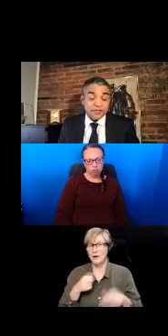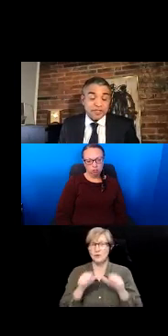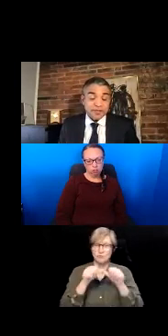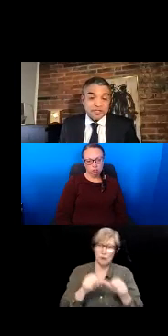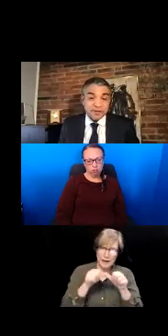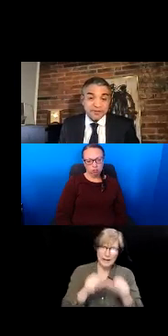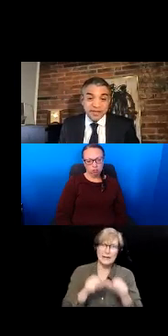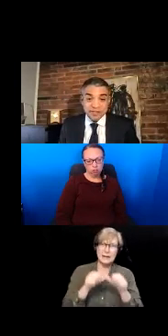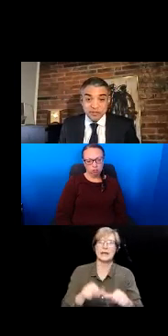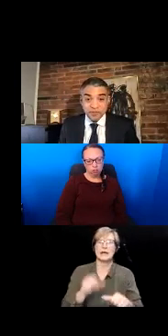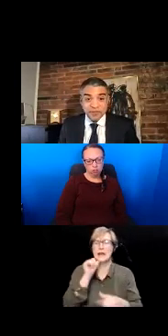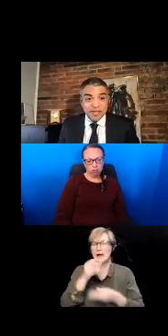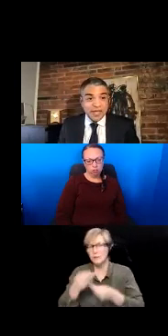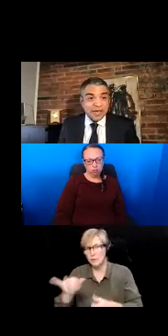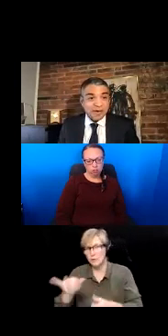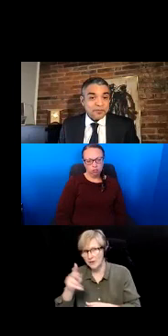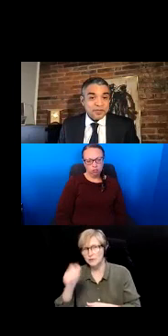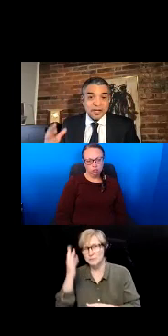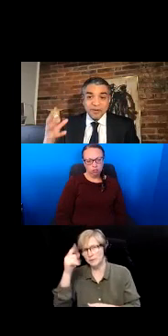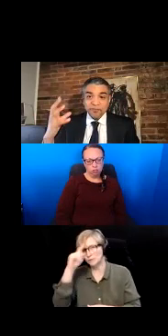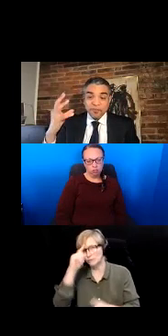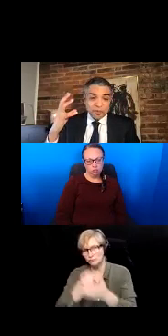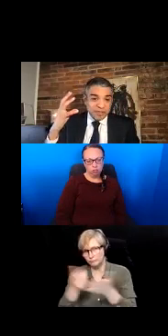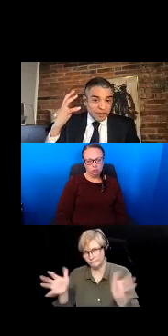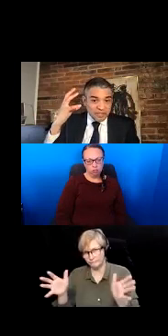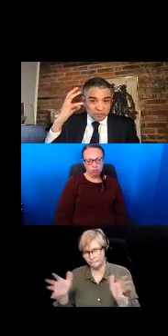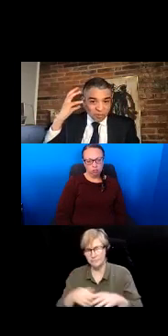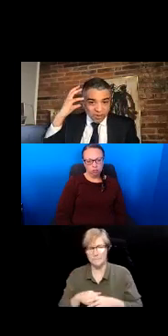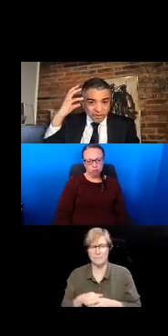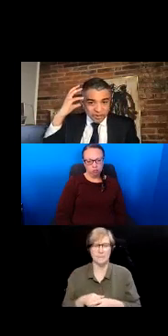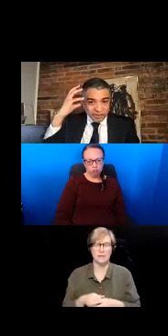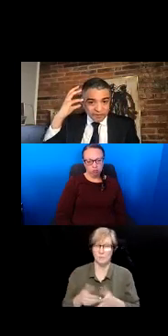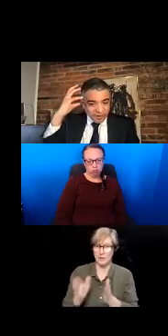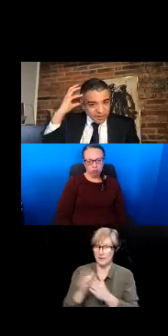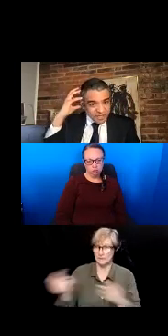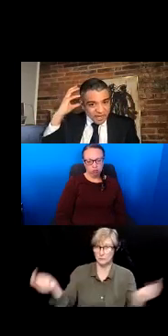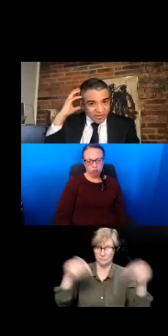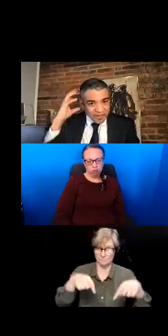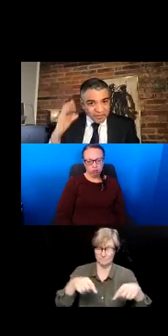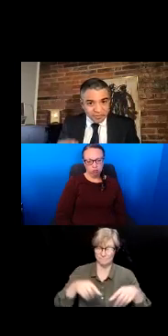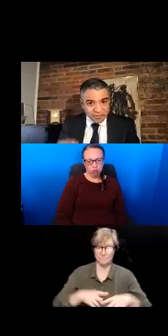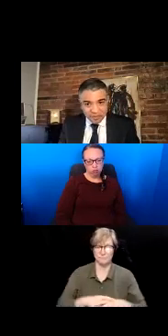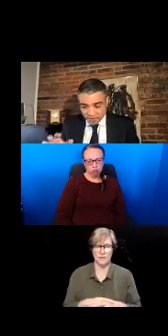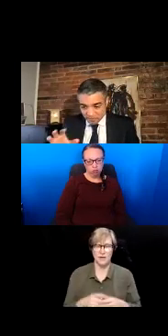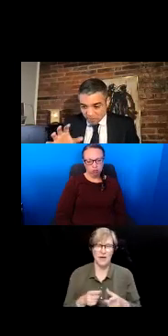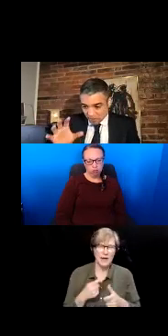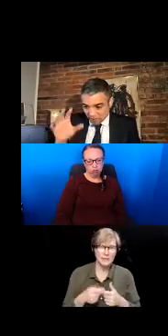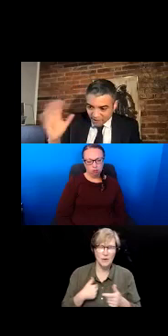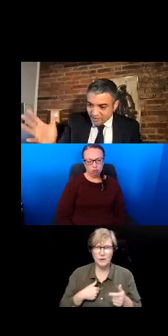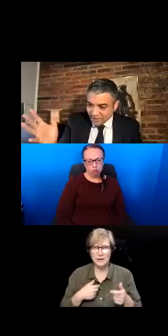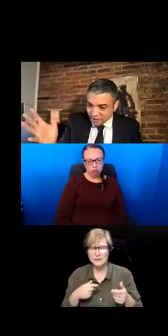non-fluent aphasia on the basis of having had a stroke. And we explored various areas. Remember, there's